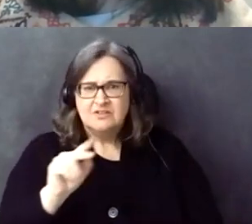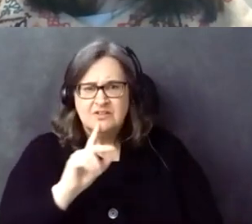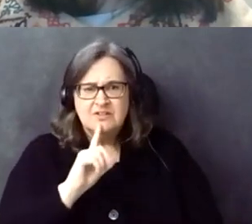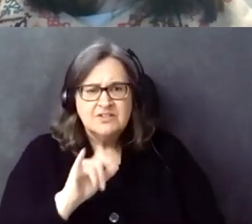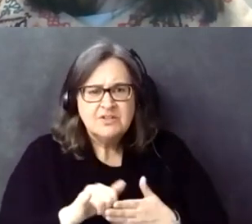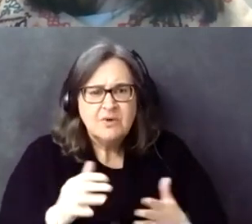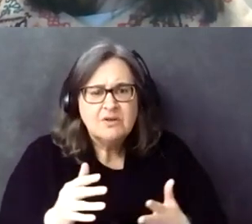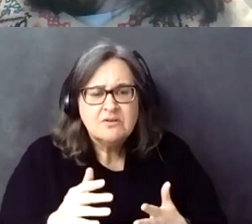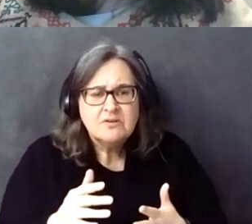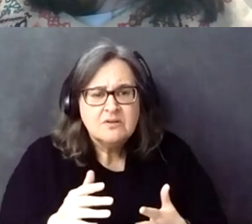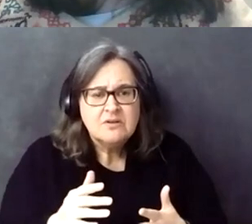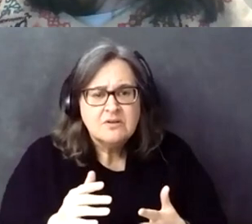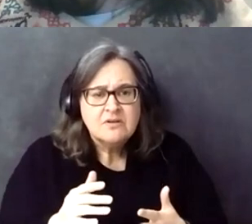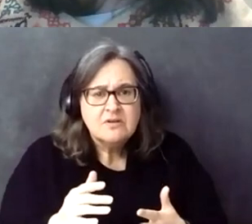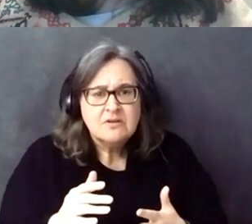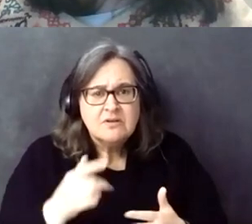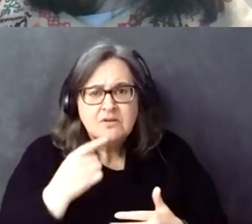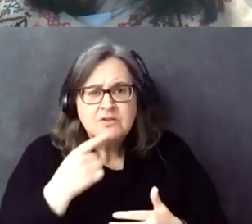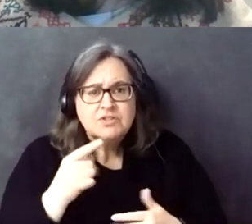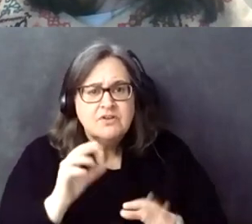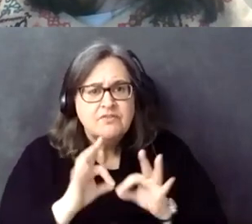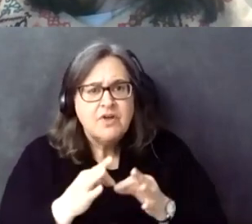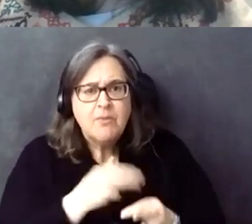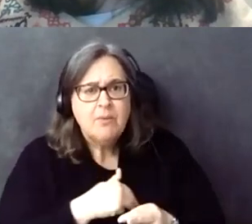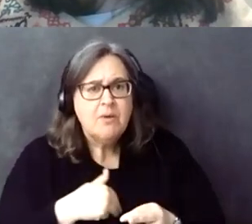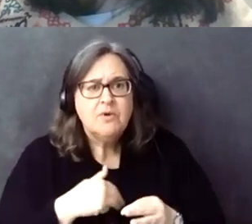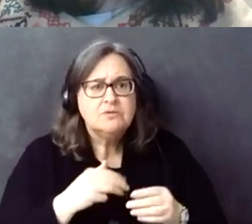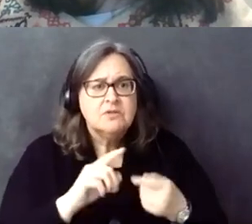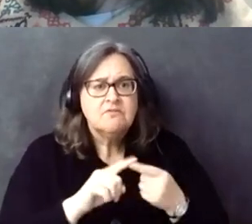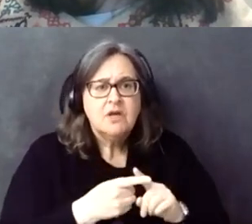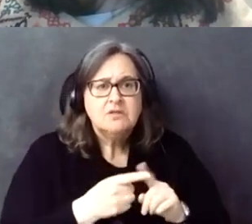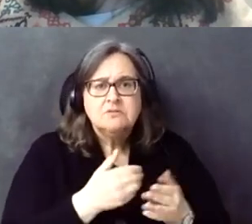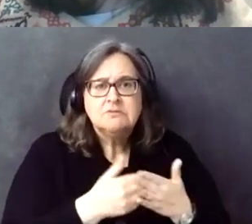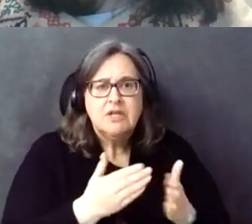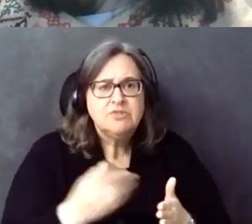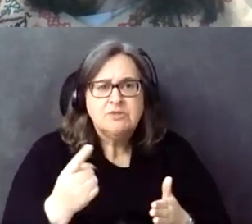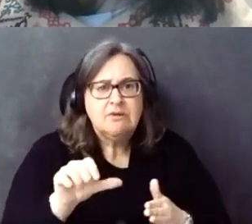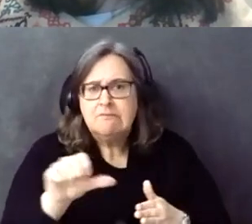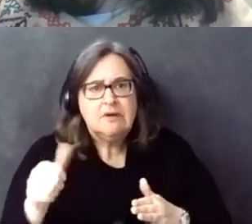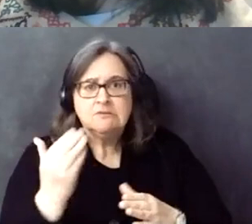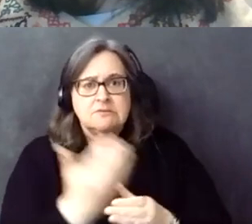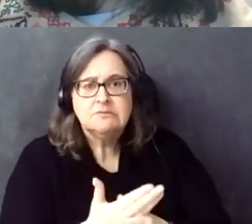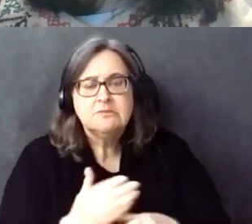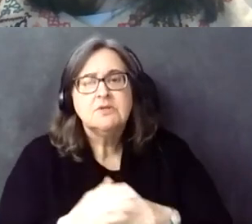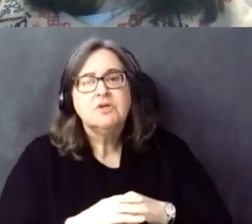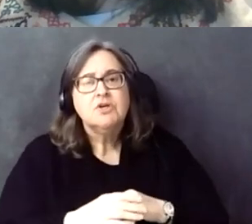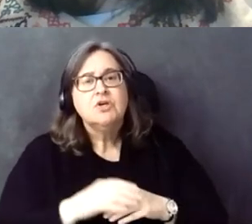fellow family members, friends, and neighbors know about the. So what could be easier